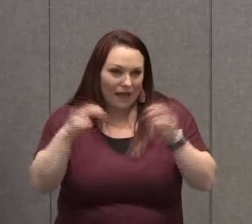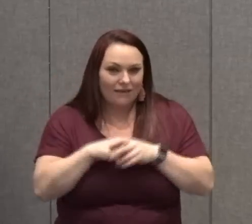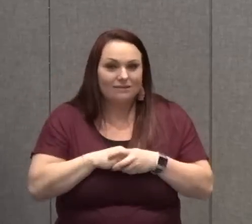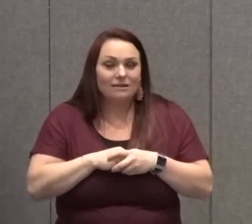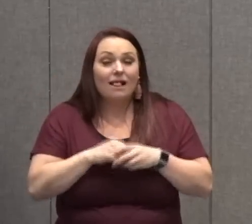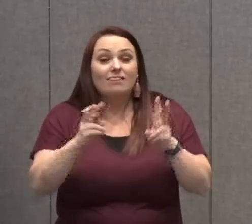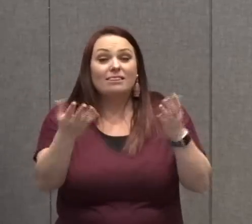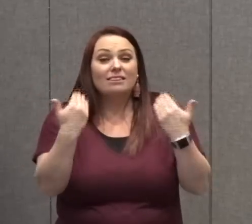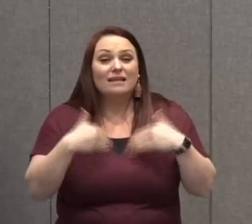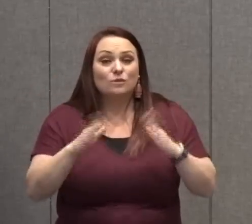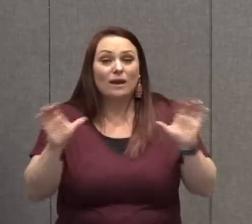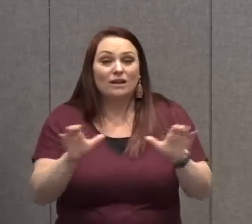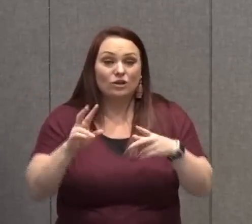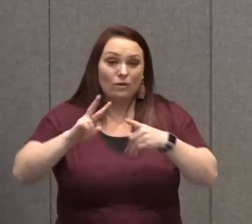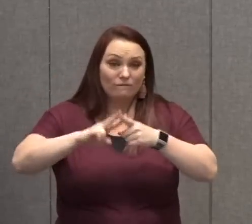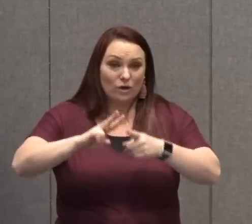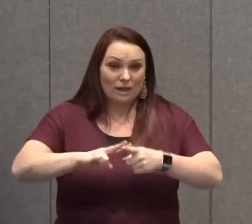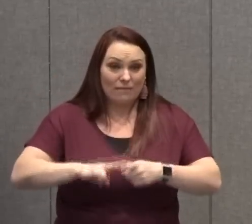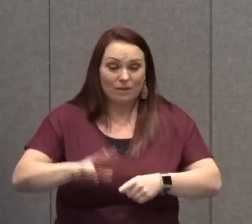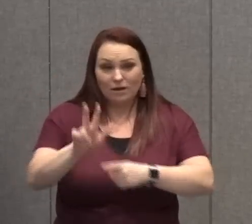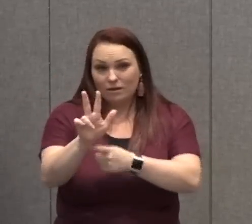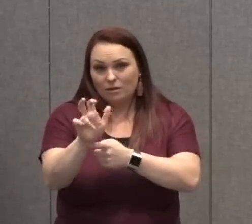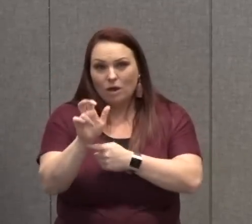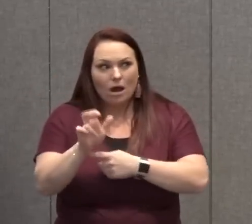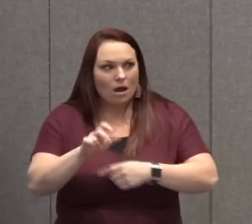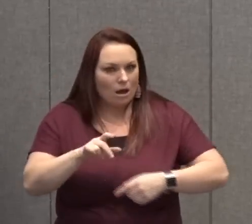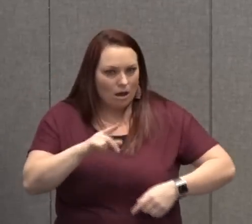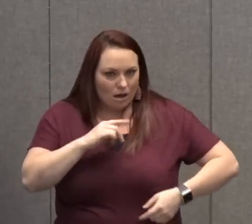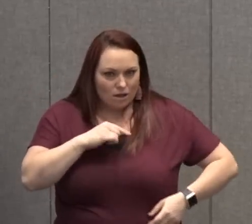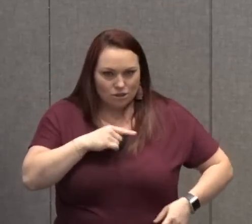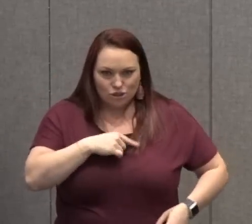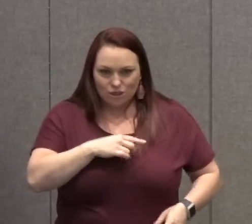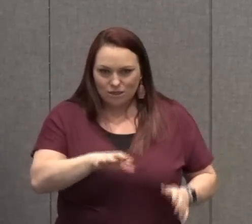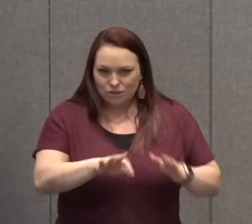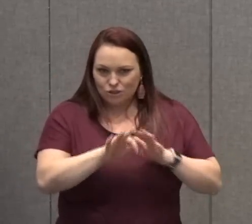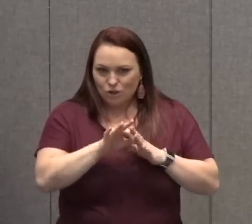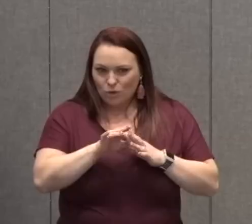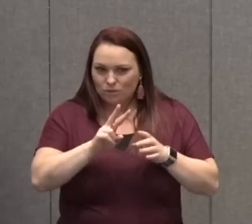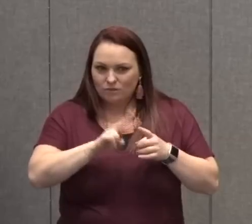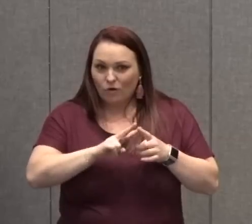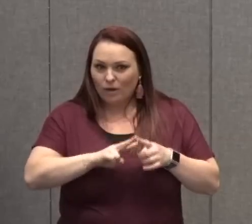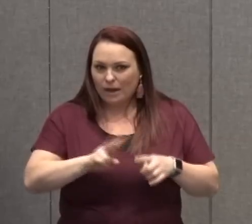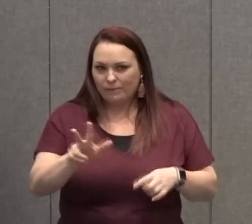300 oh she chose vocabulary for 300